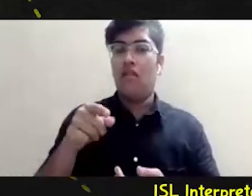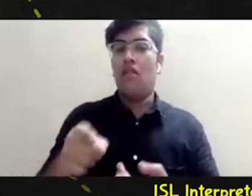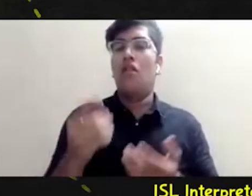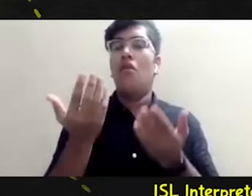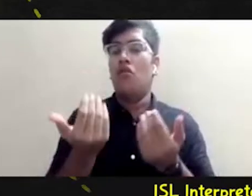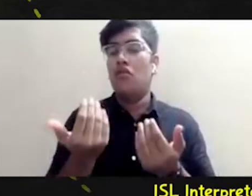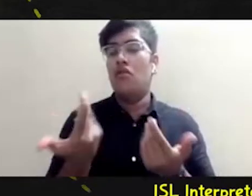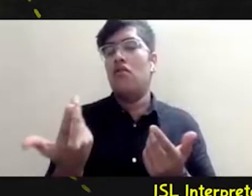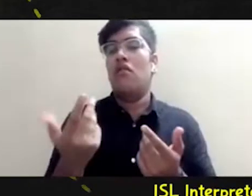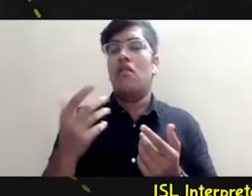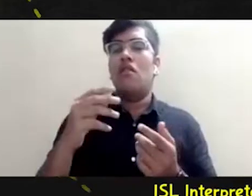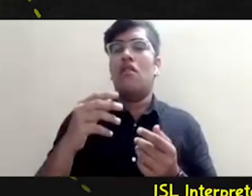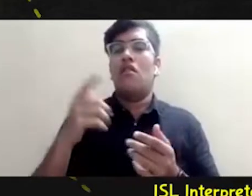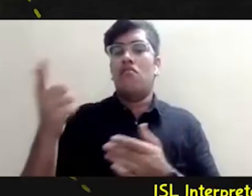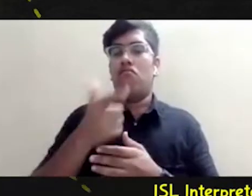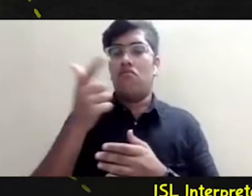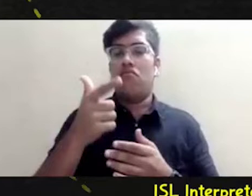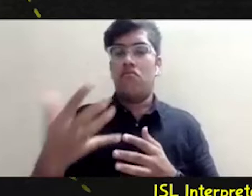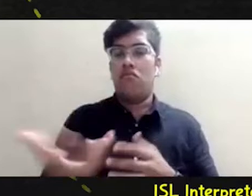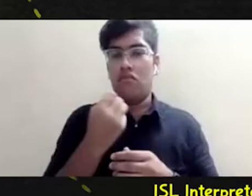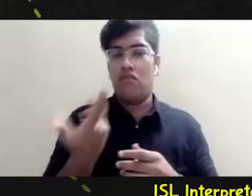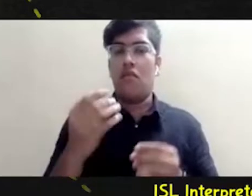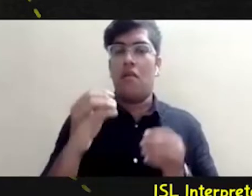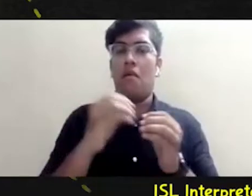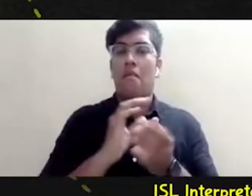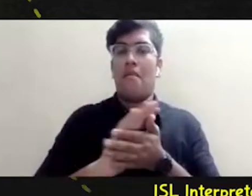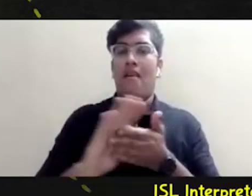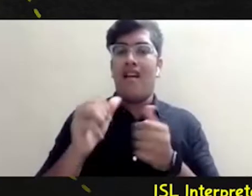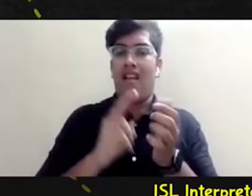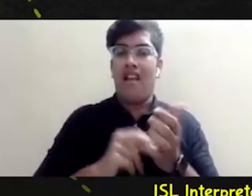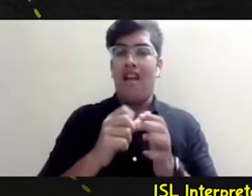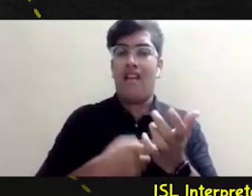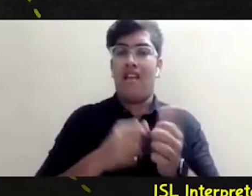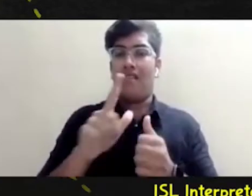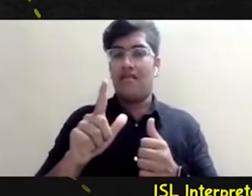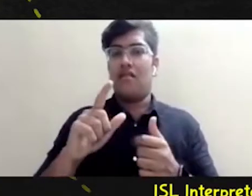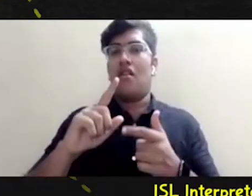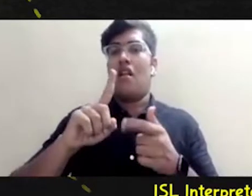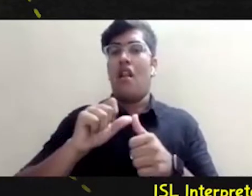of recording, as Baranajlal's work I shared, or whether it can be in form of